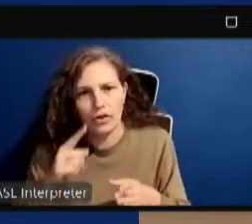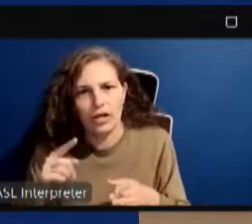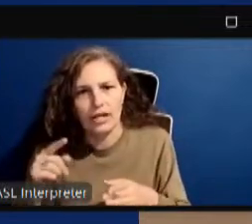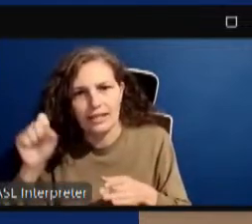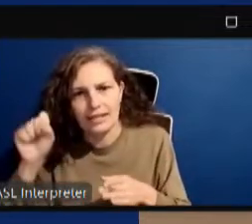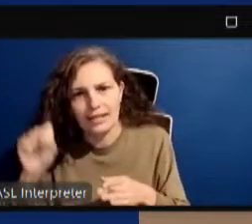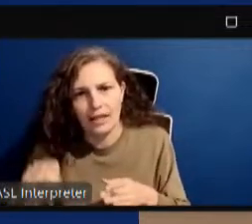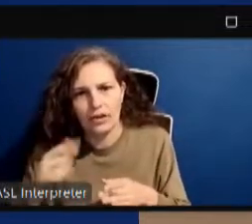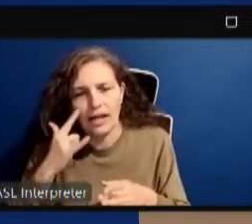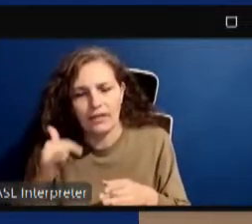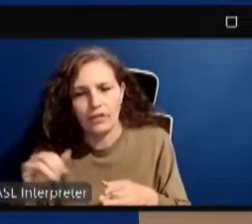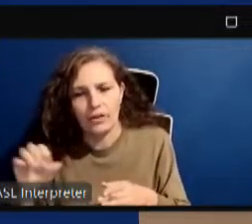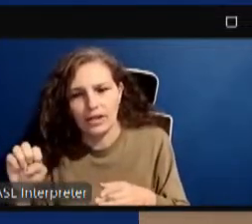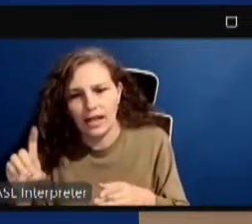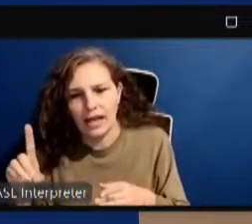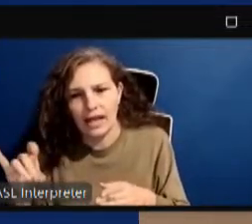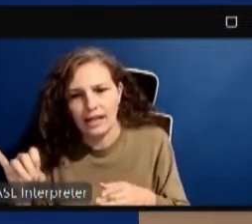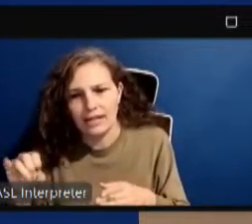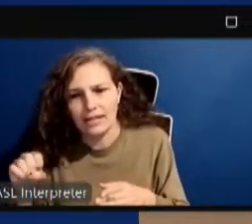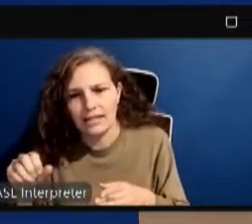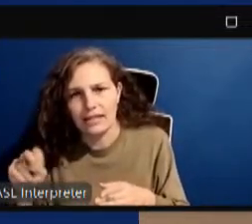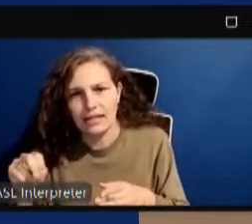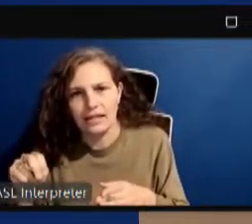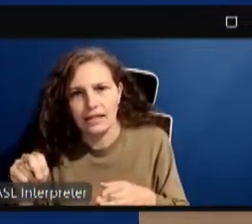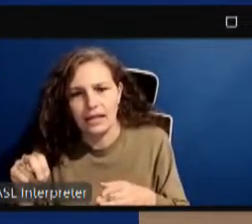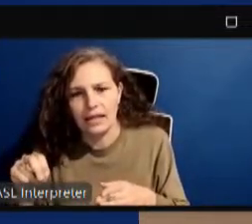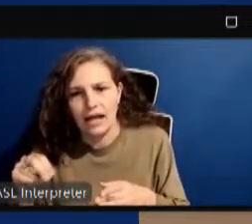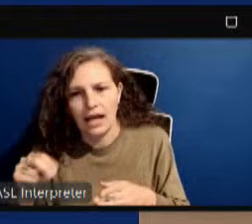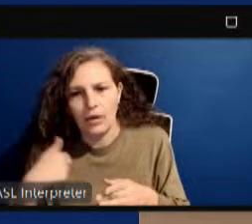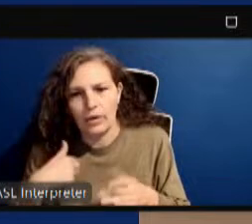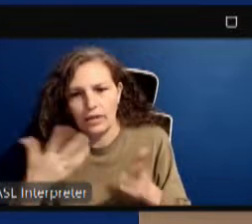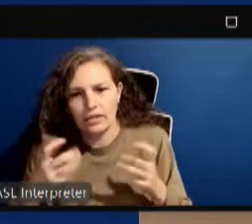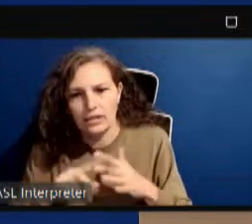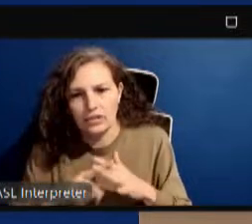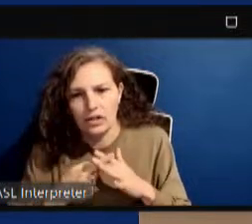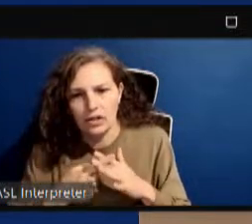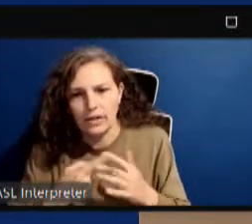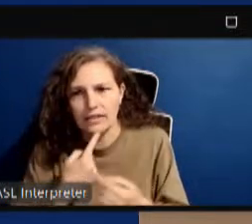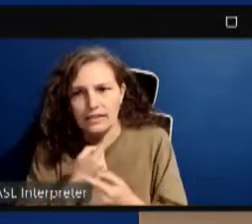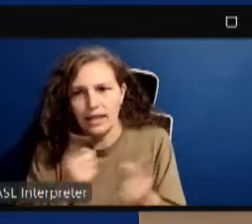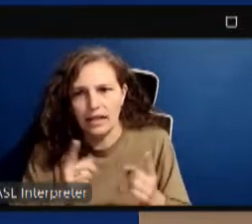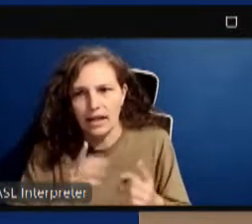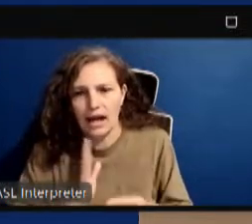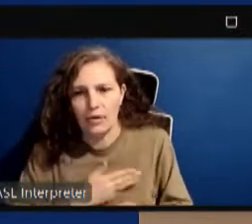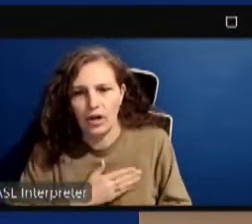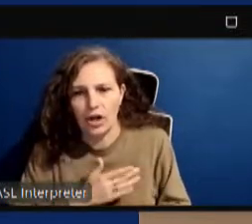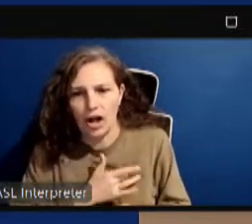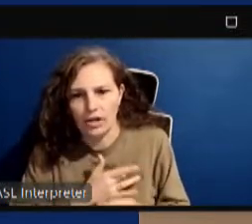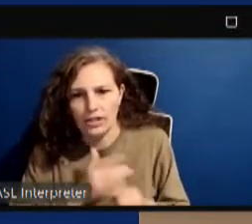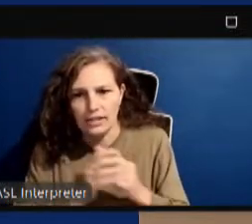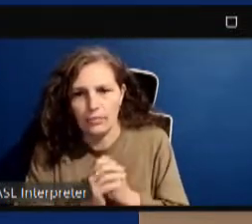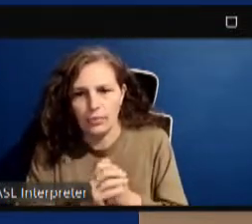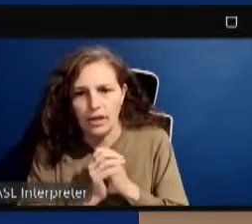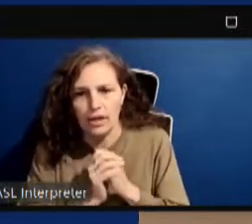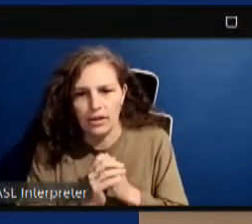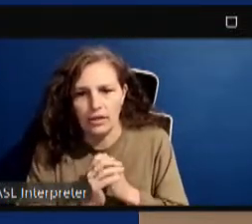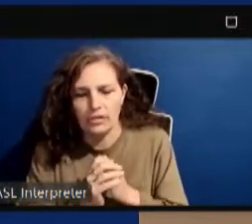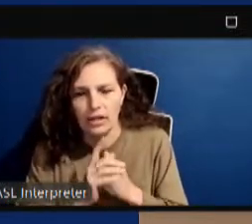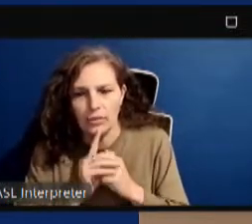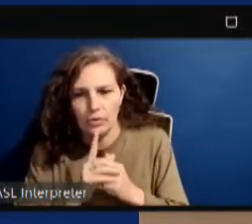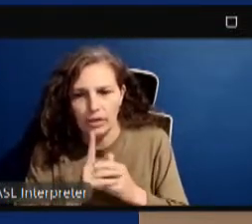by saying our hearts and prayers go out to families and those that have been impacted by this